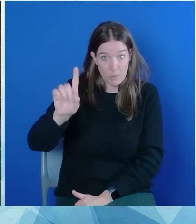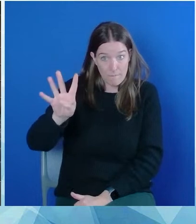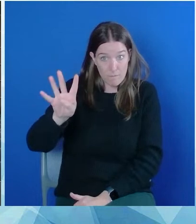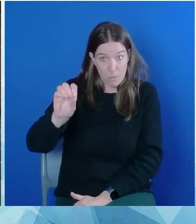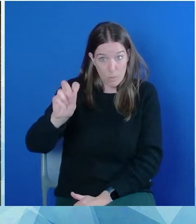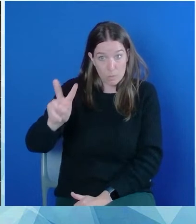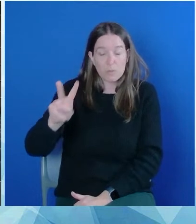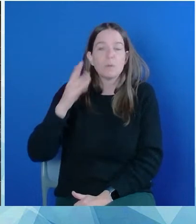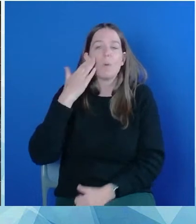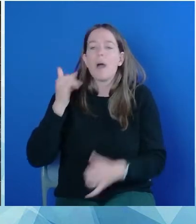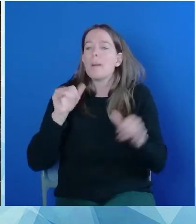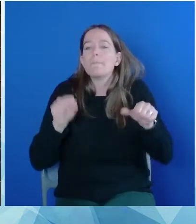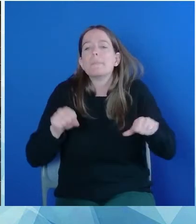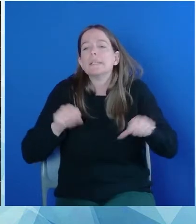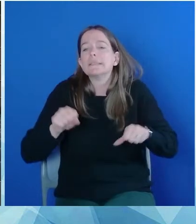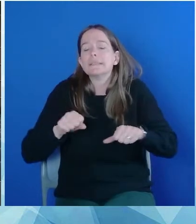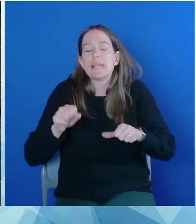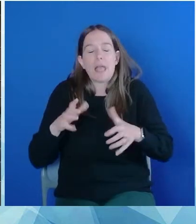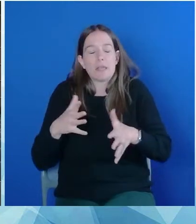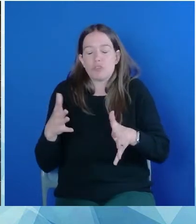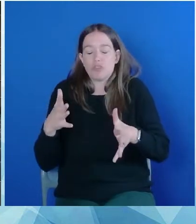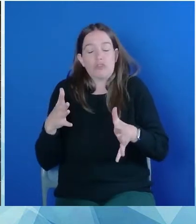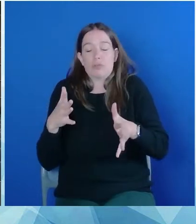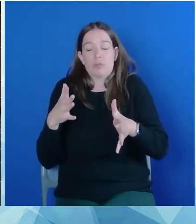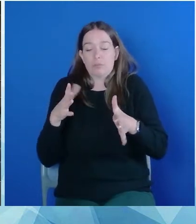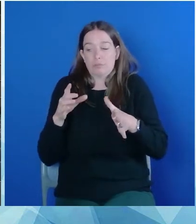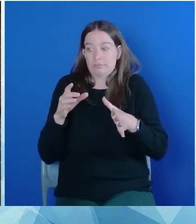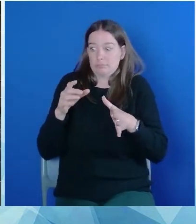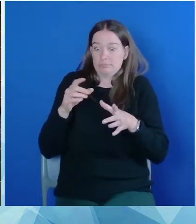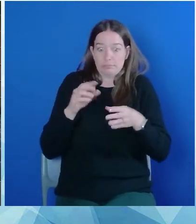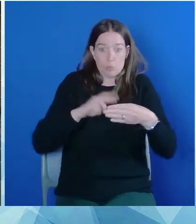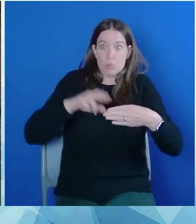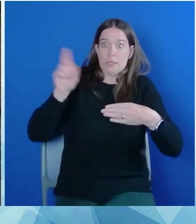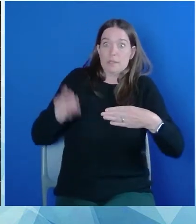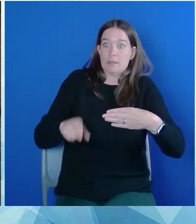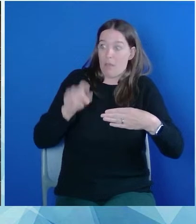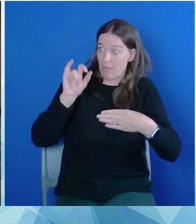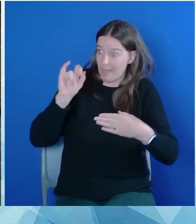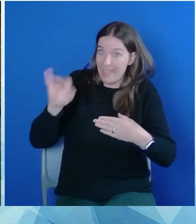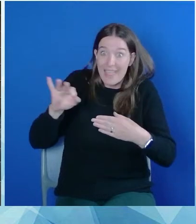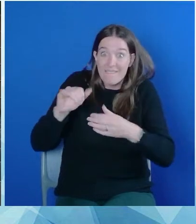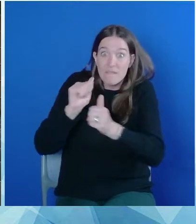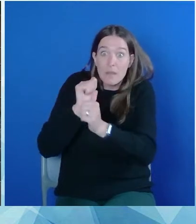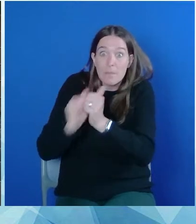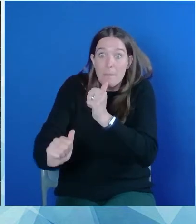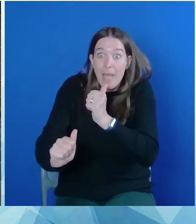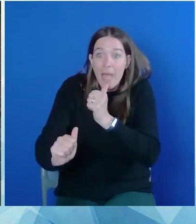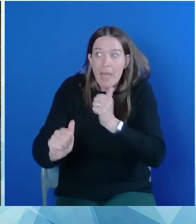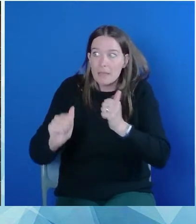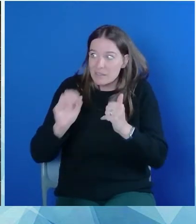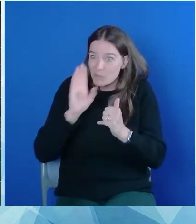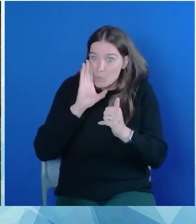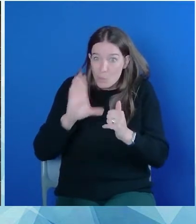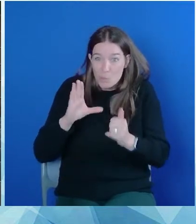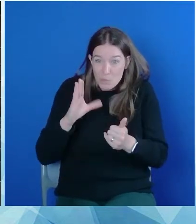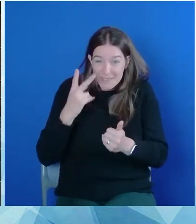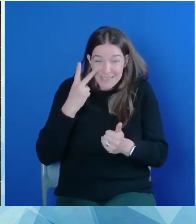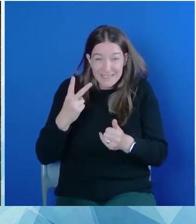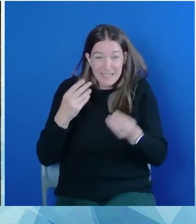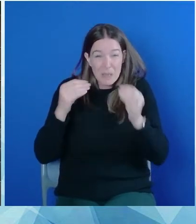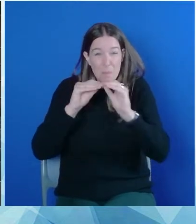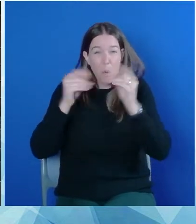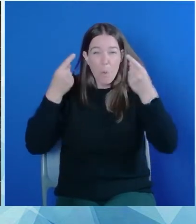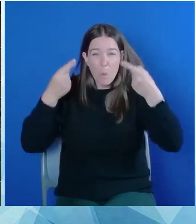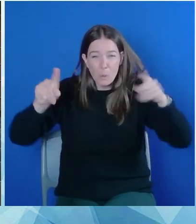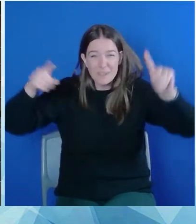potential ramifications of that bill being passed is that I don't know that we could be able to make more success students